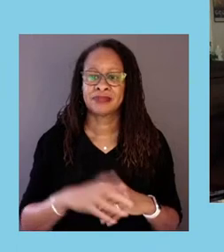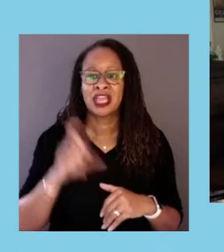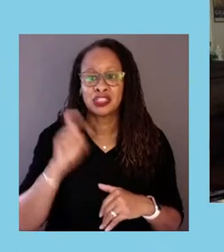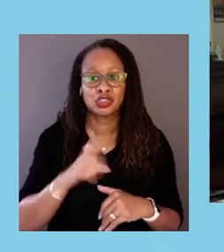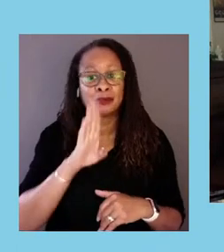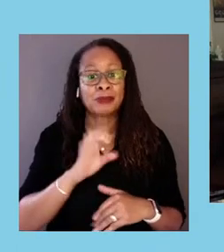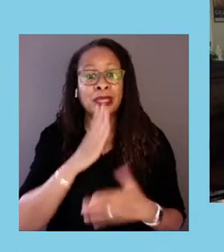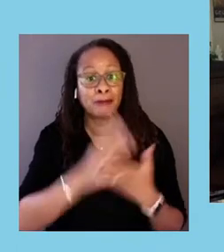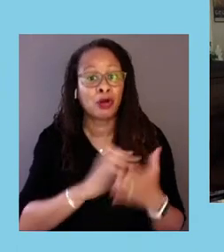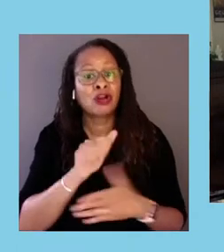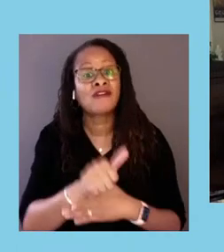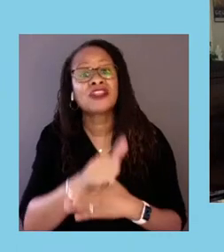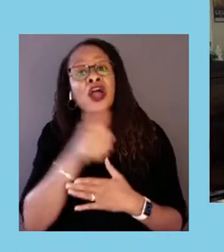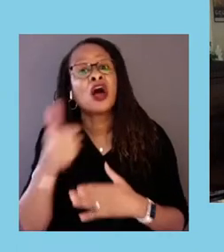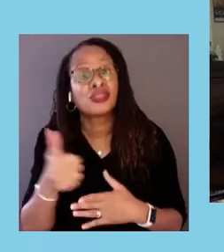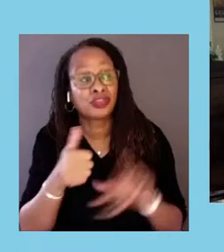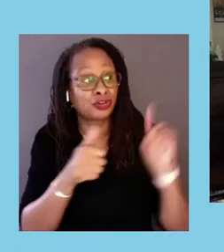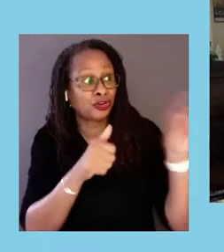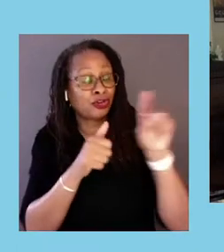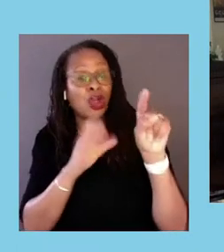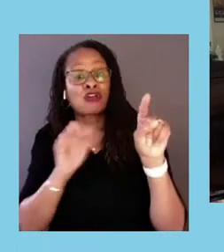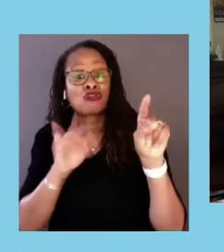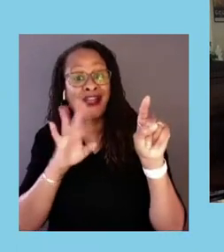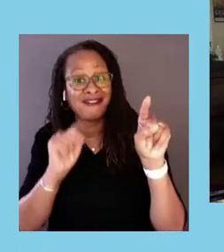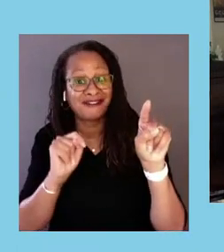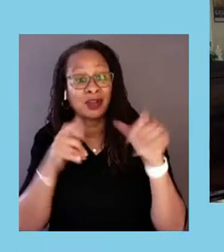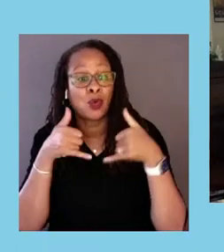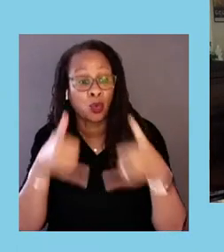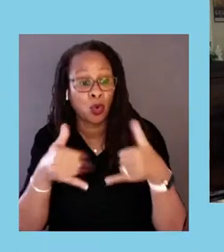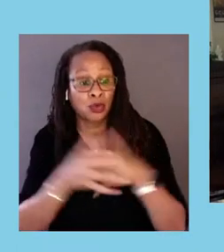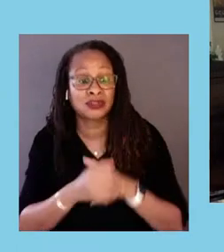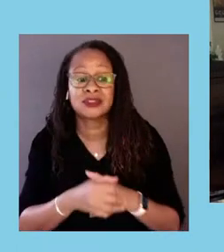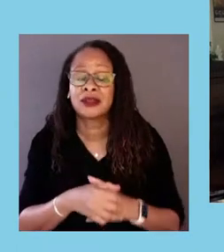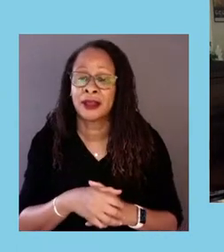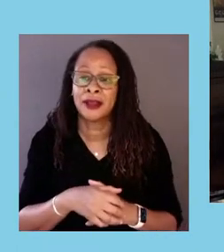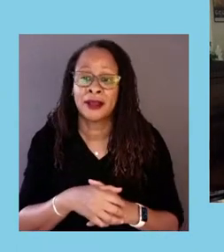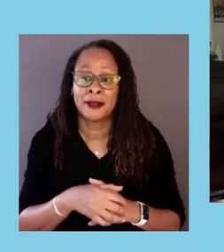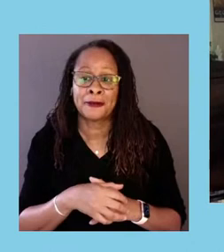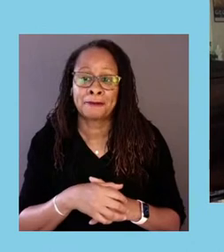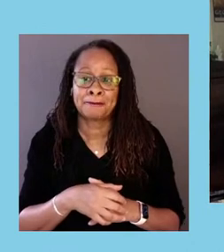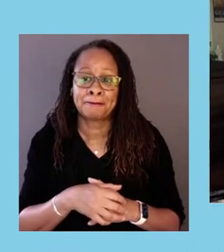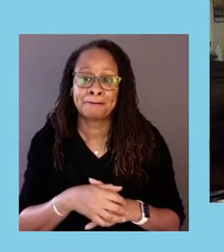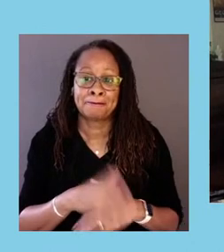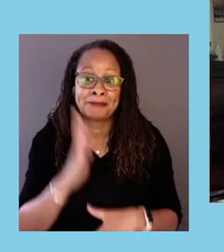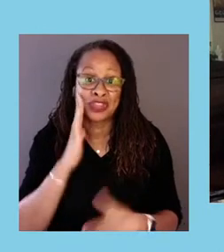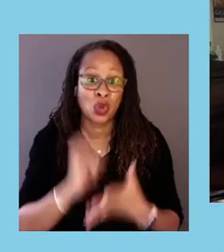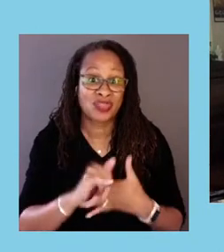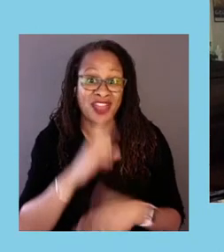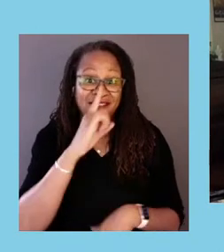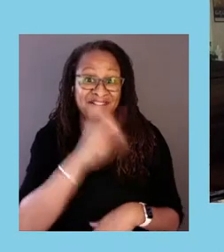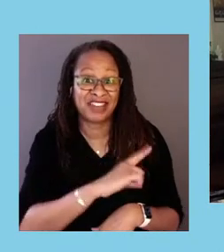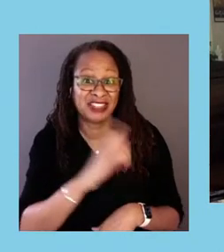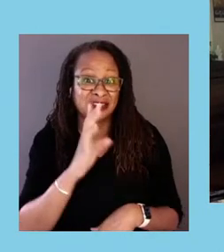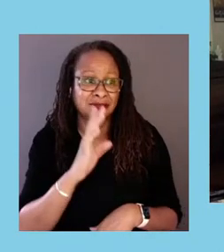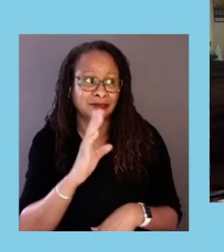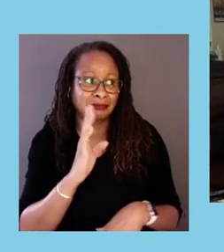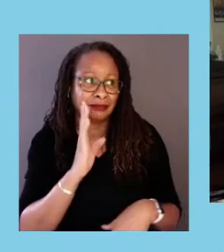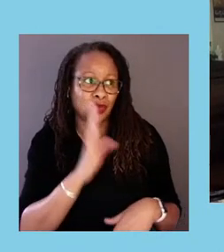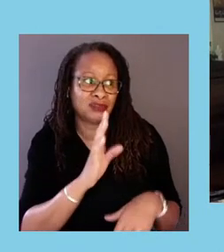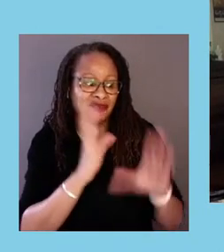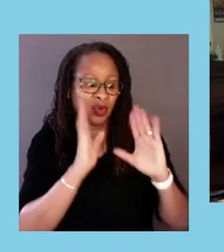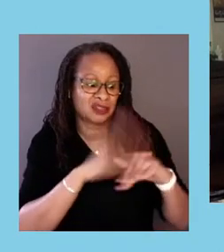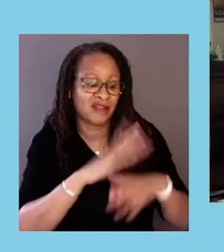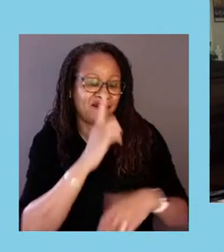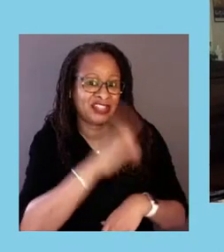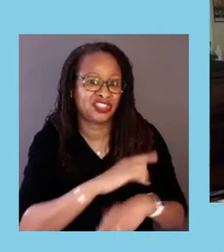craft awards, knowing that, you know, fiction vote for fiction. Right. And a